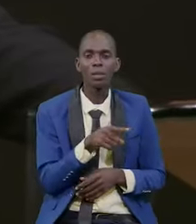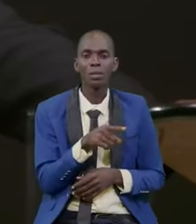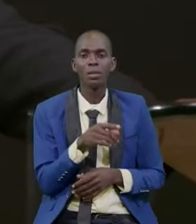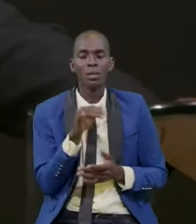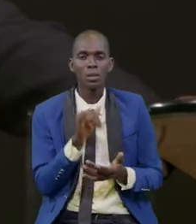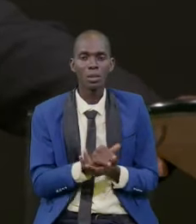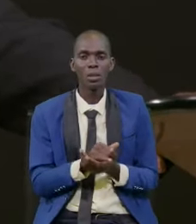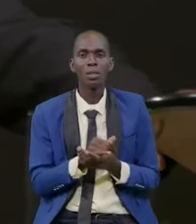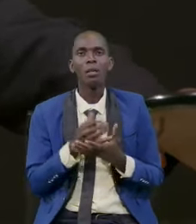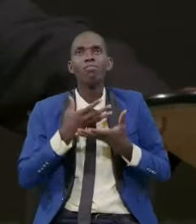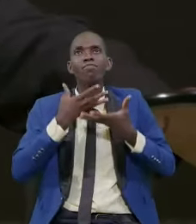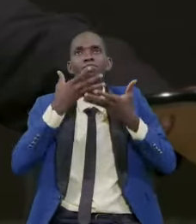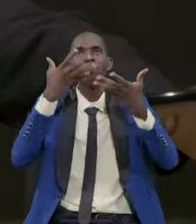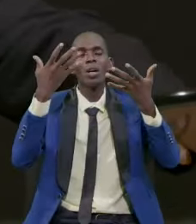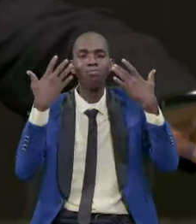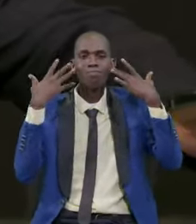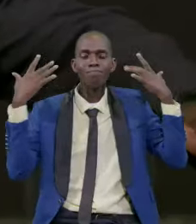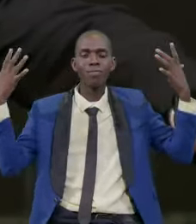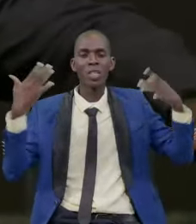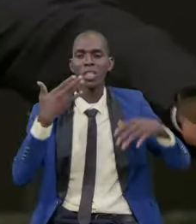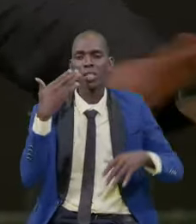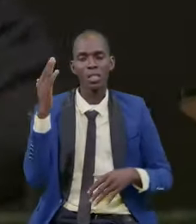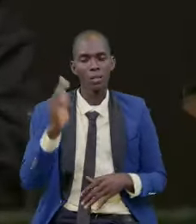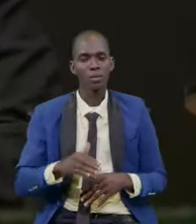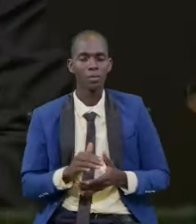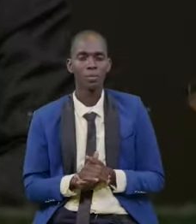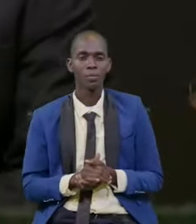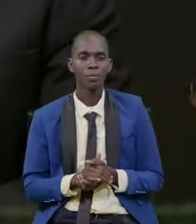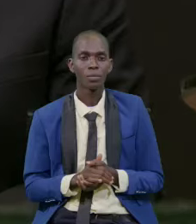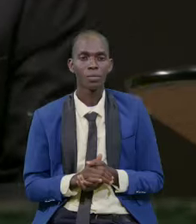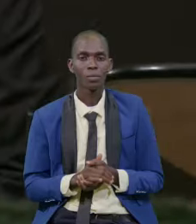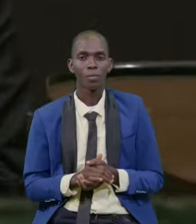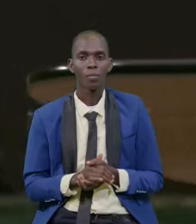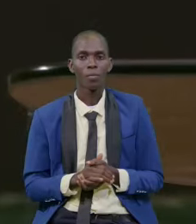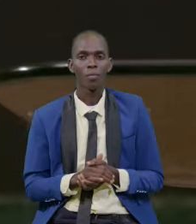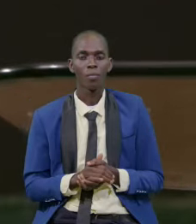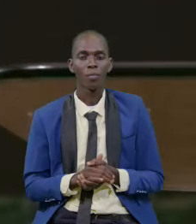that shout evil on mountaintops. Look at